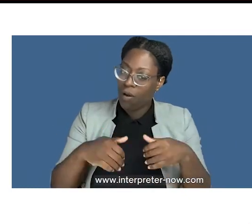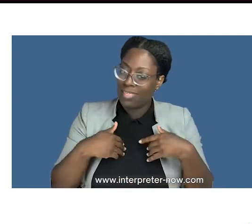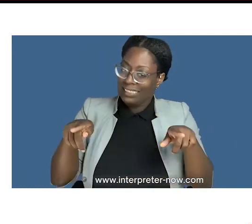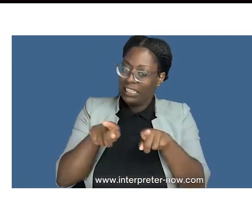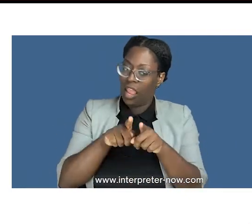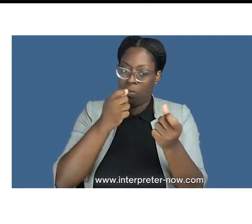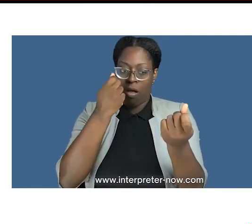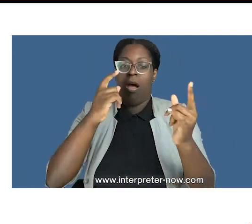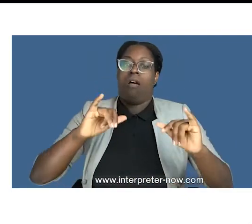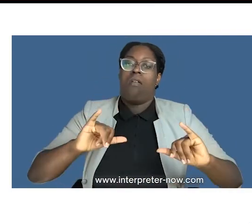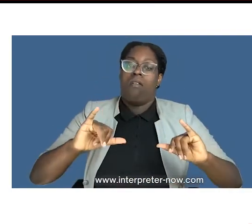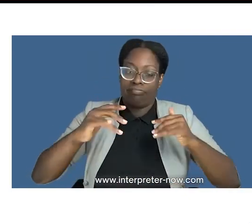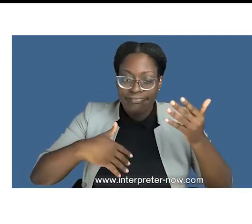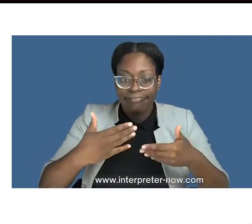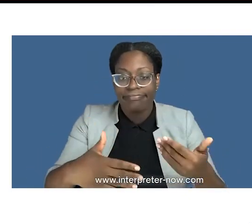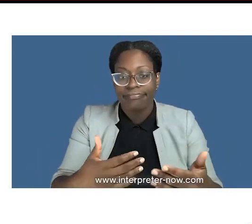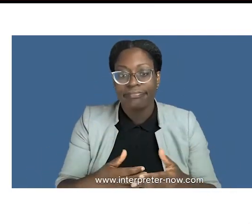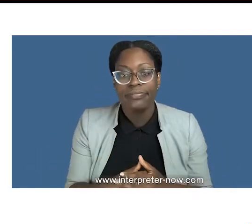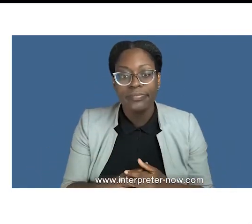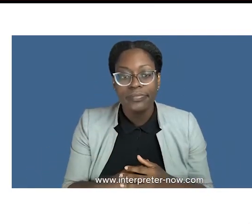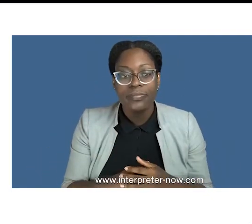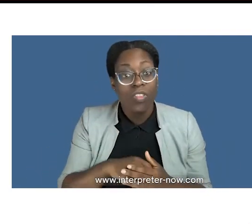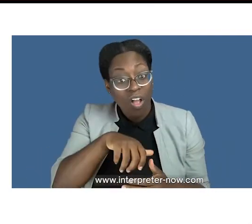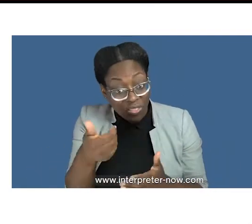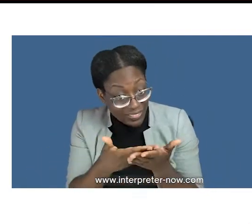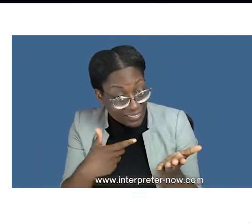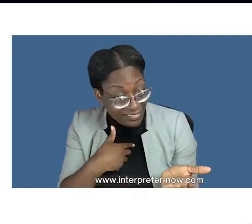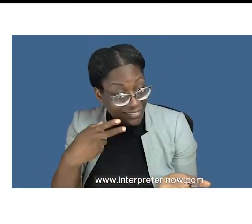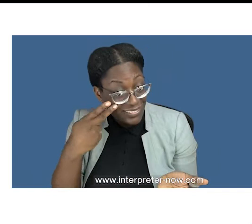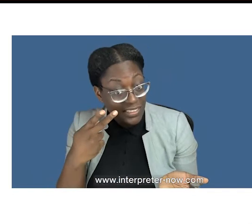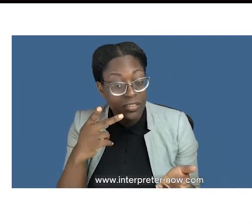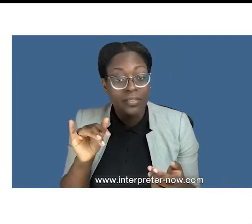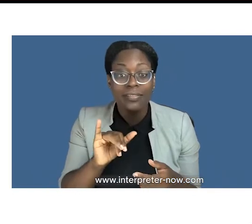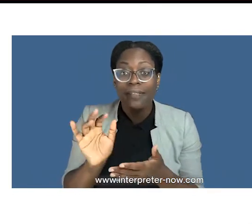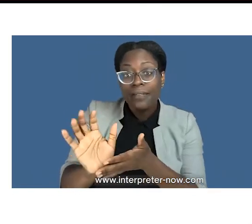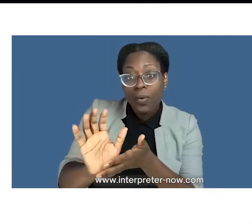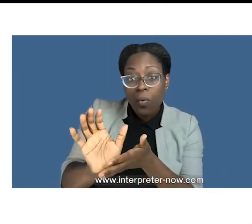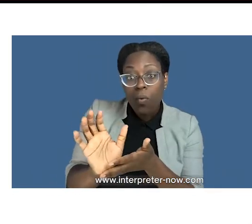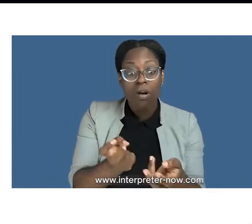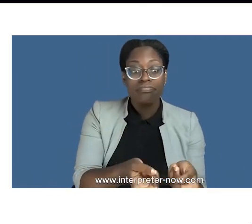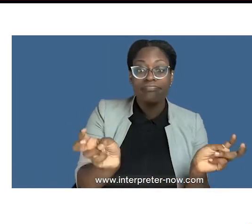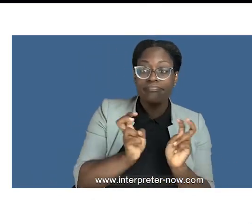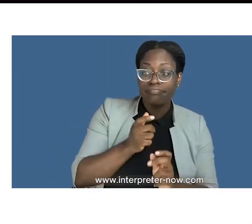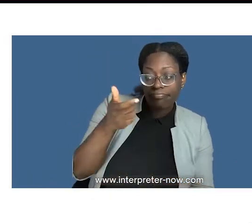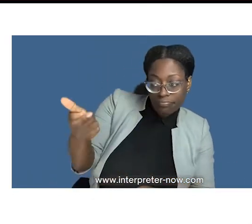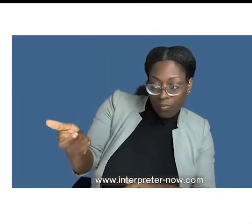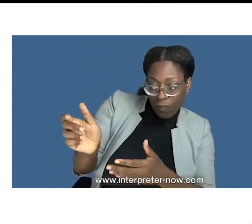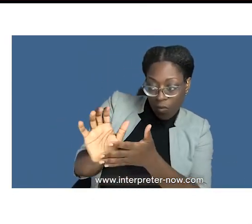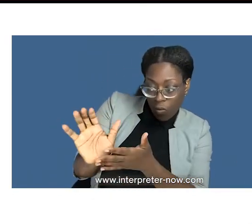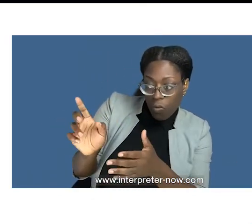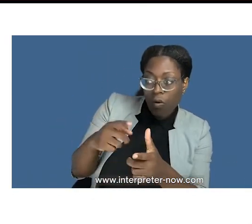people on your team, you might go to some LinkedIn learning, for example, and just everybody watches a video and then you talk about it